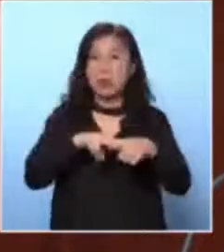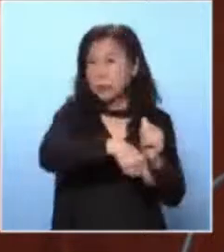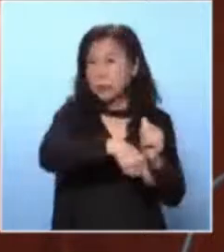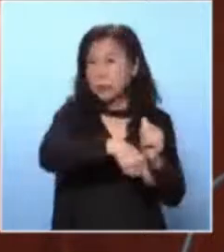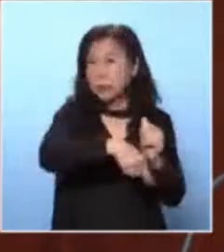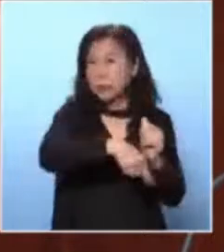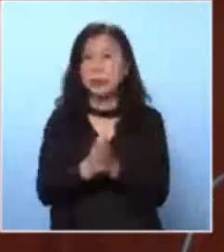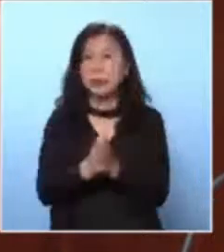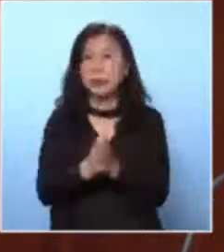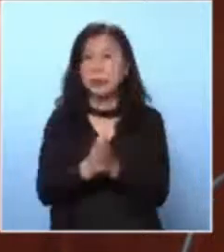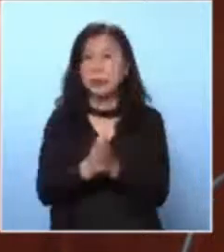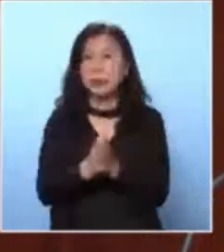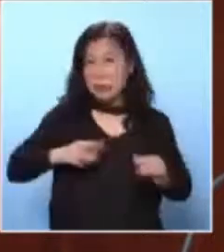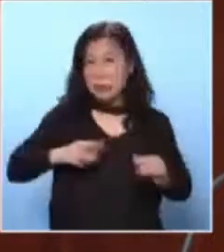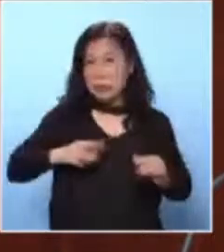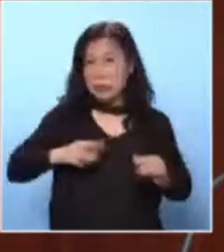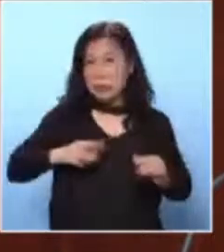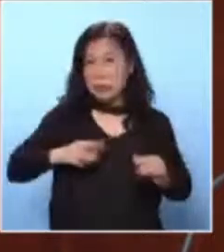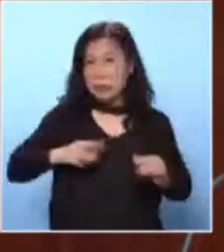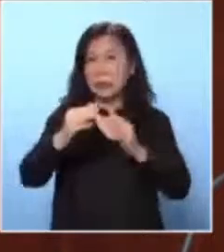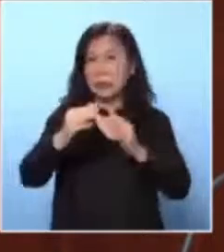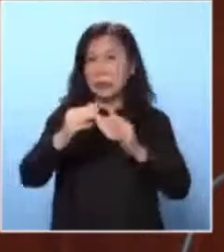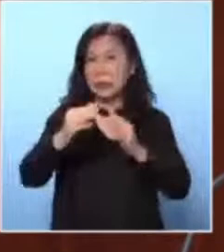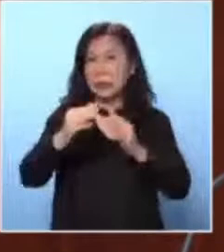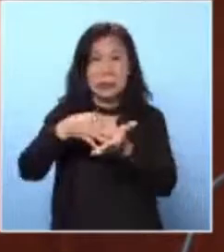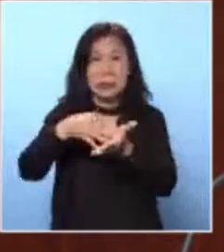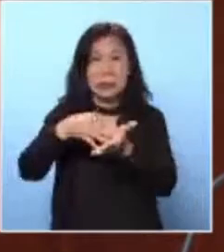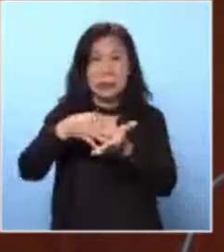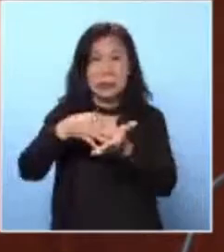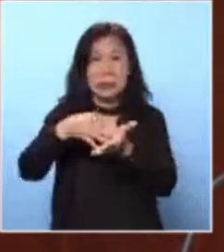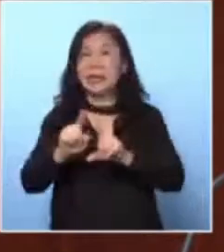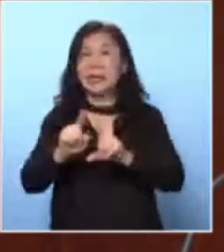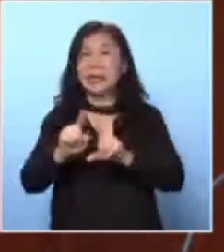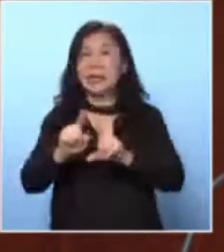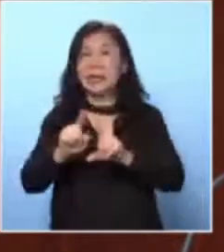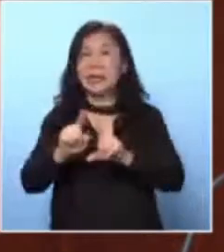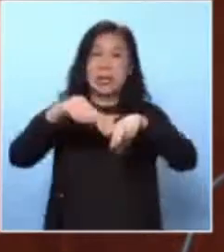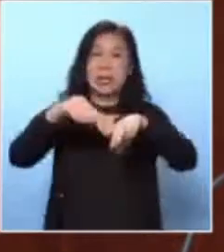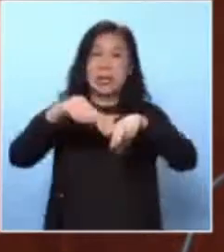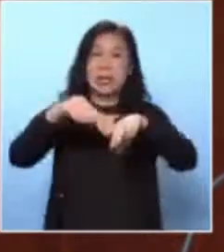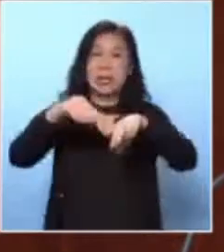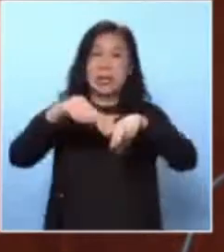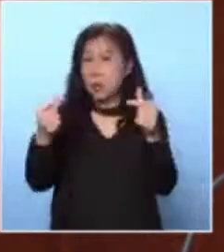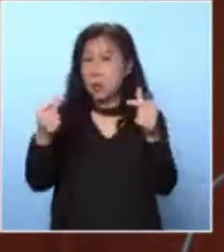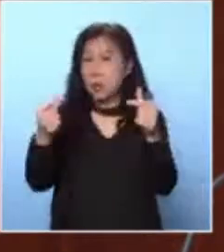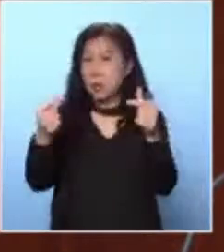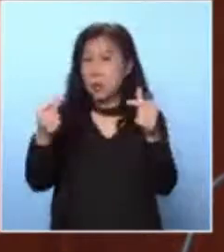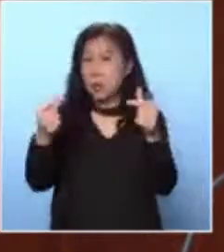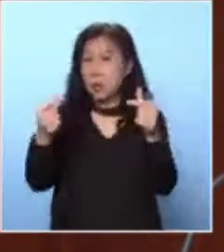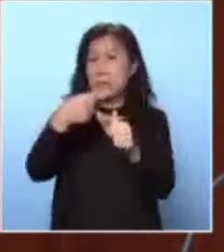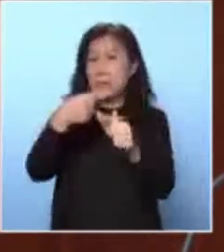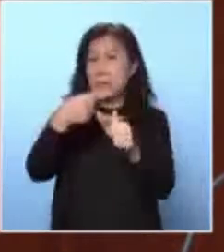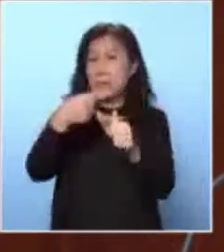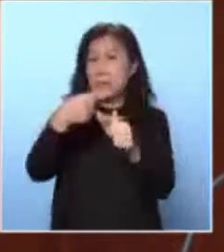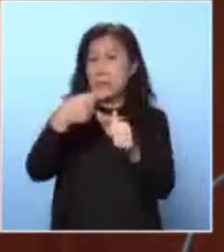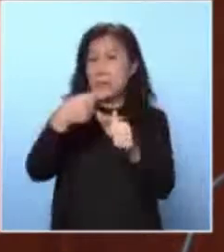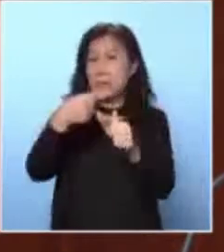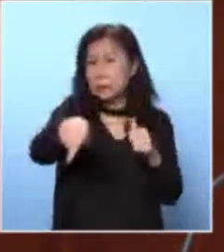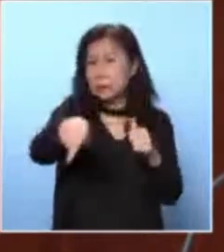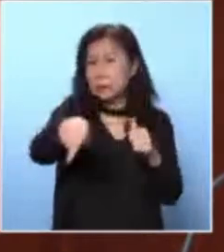develop subsidized sale flats (SSFs), with the first 2 tender sites providing at least 2,000